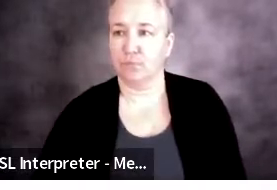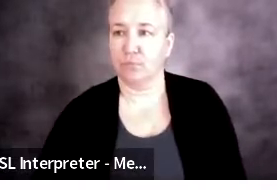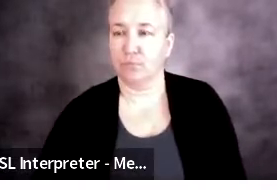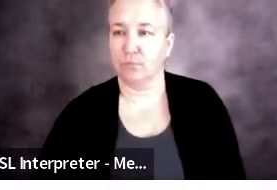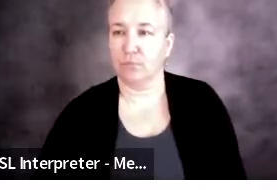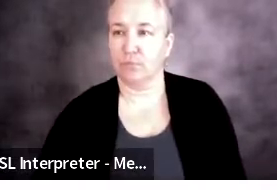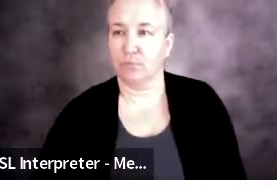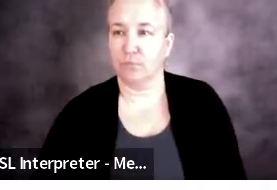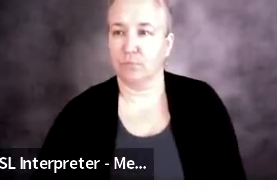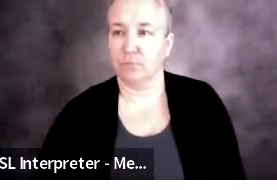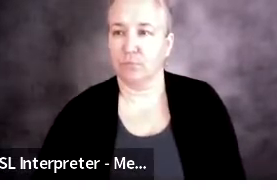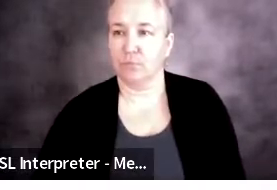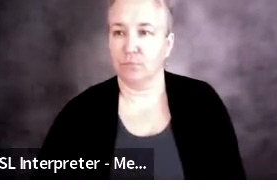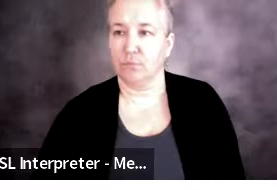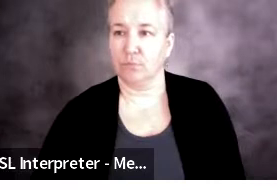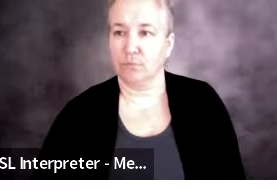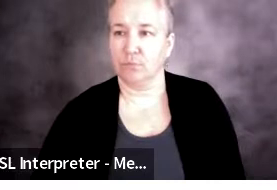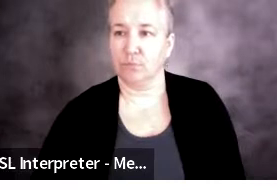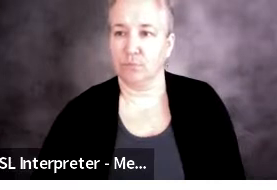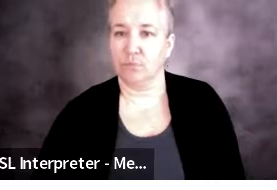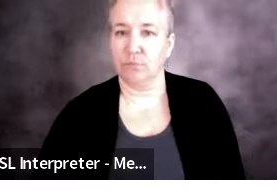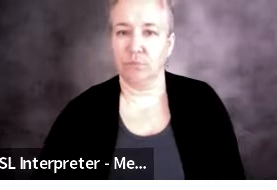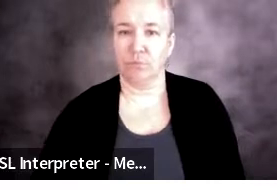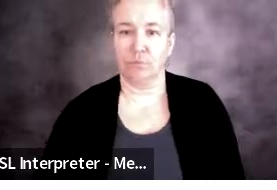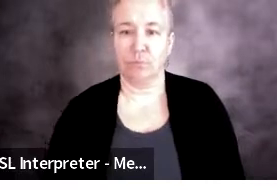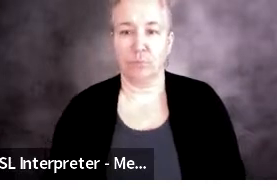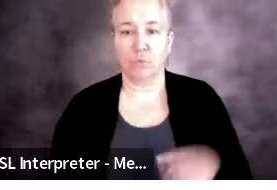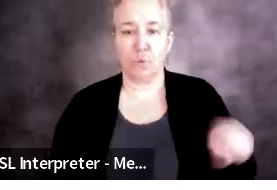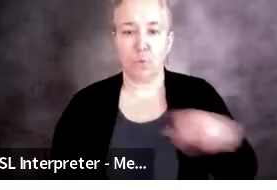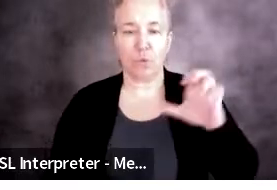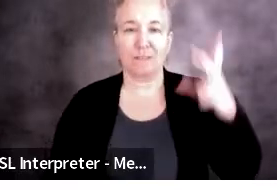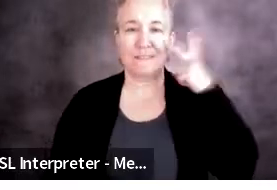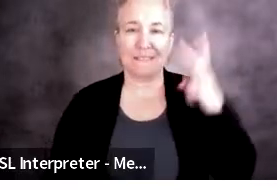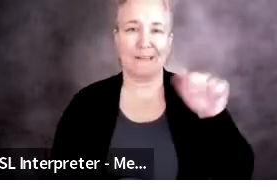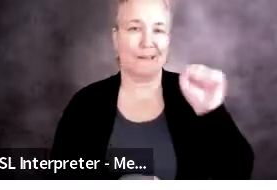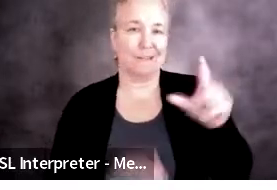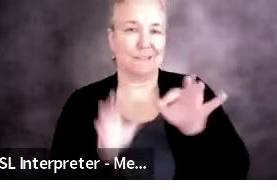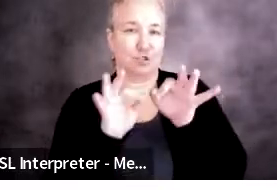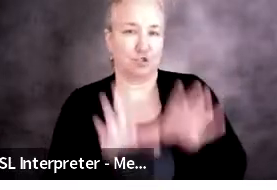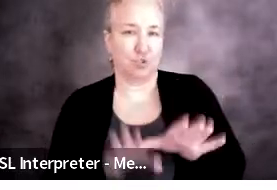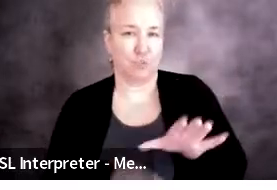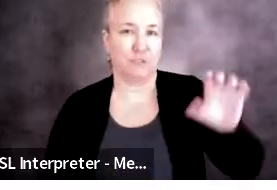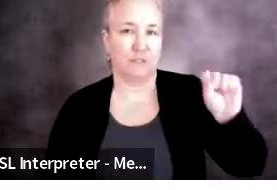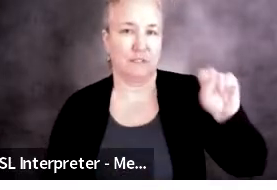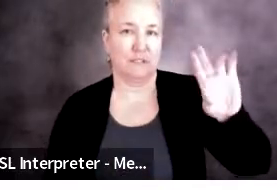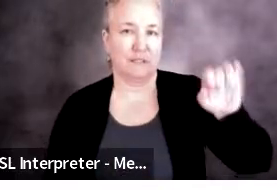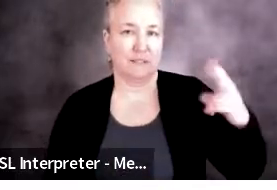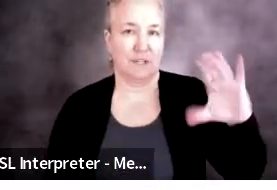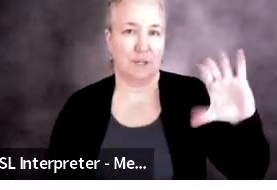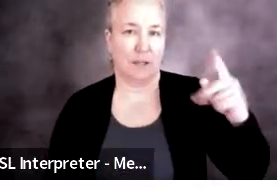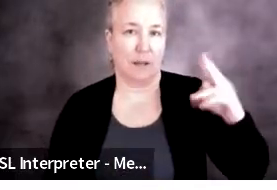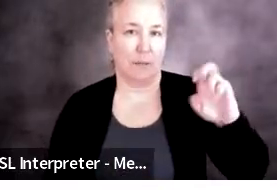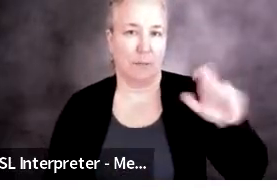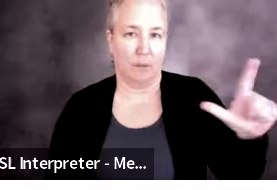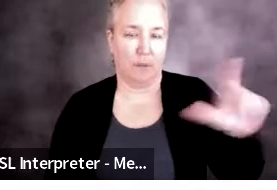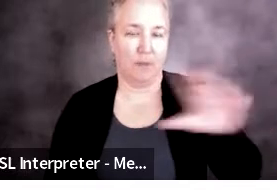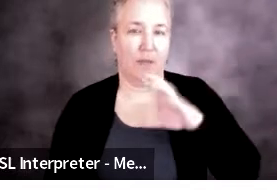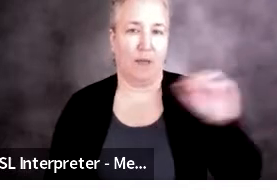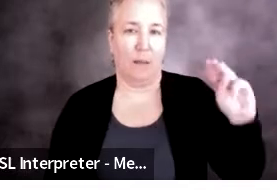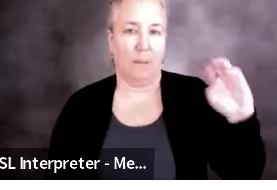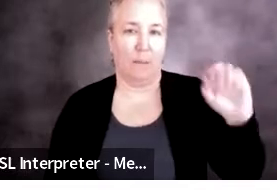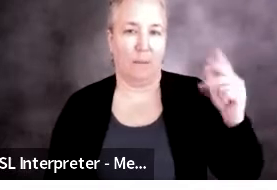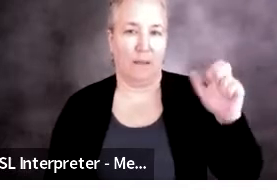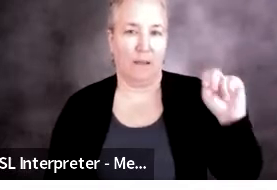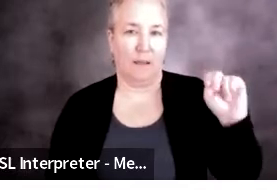You will see our ASL interpreters, Sarah Campbell and Megan Mieres, pinned to the top